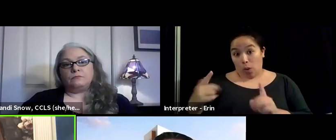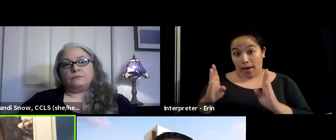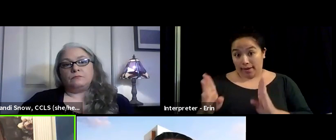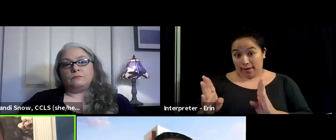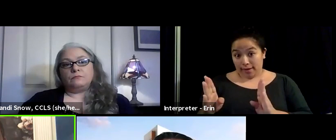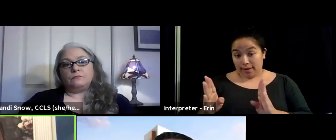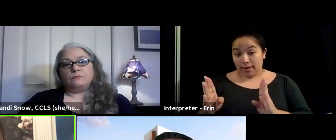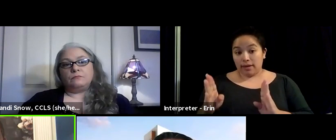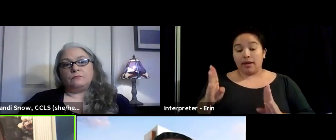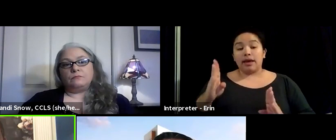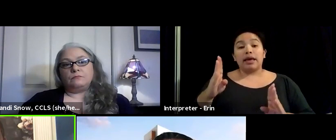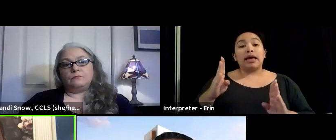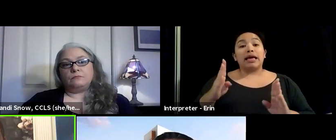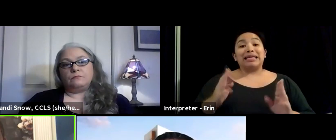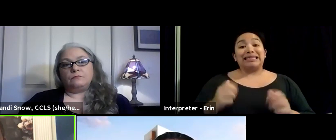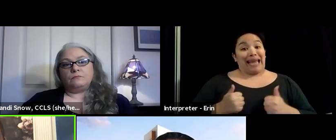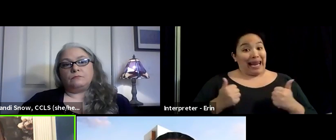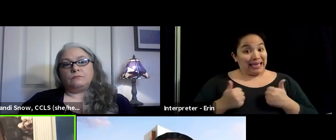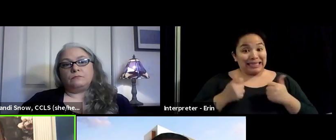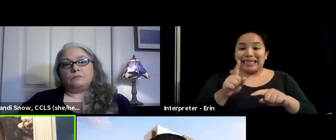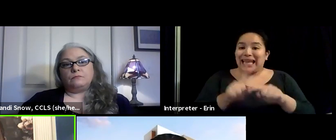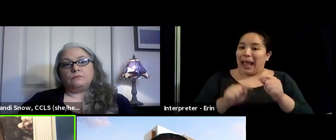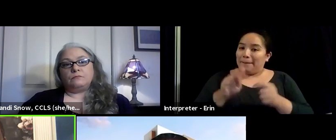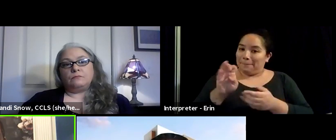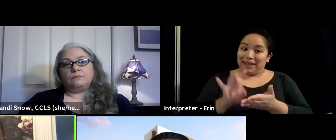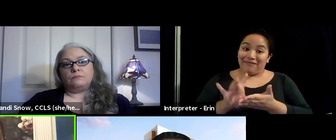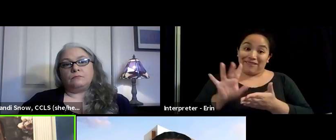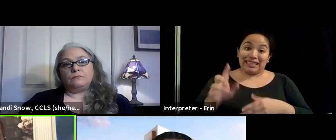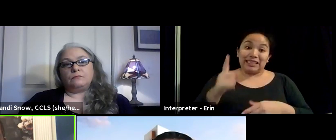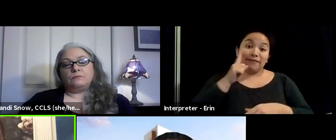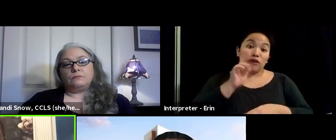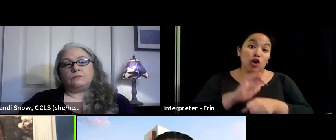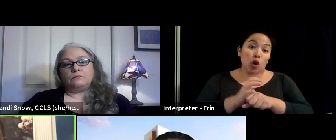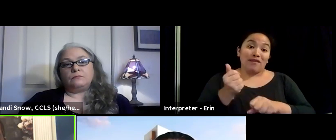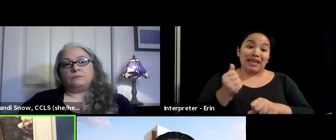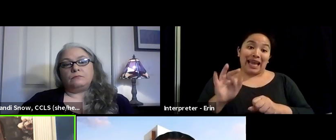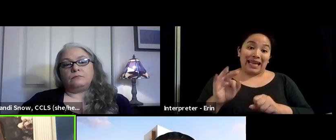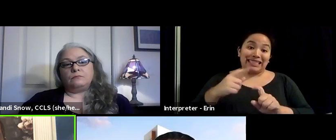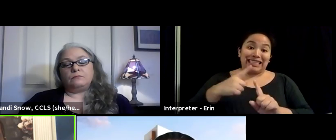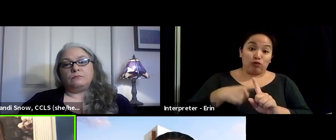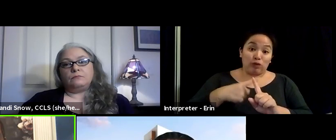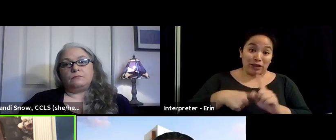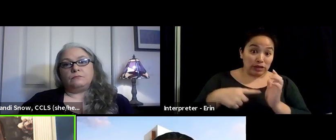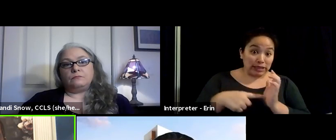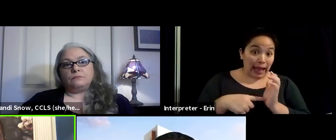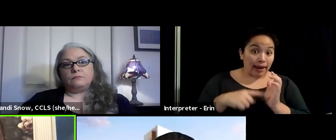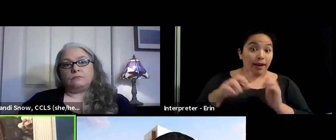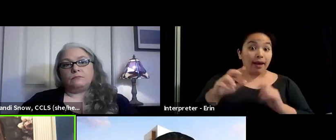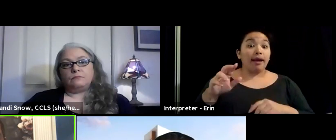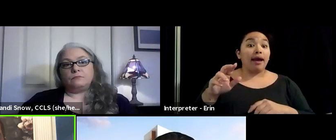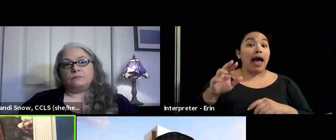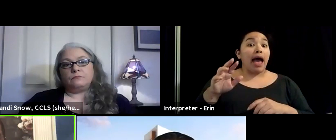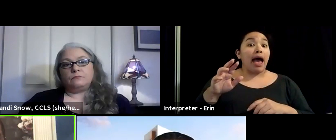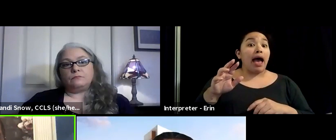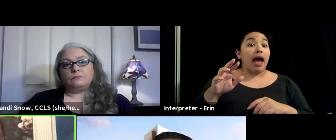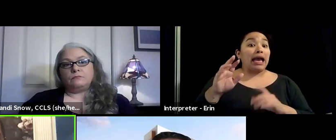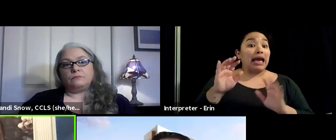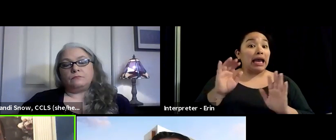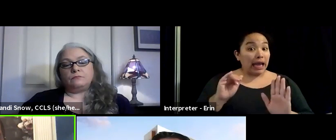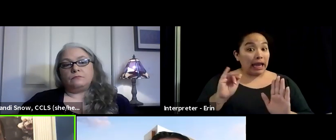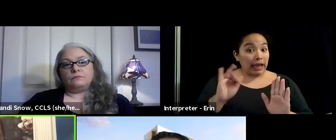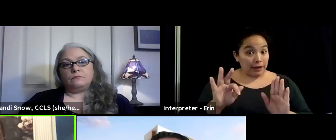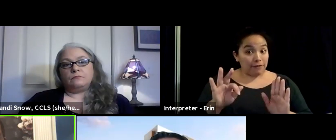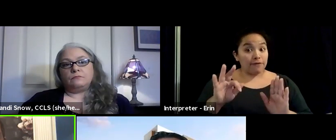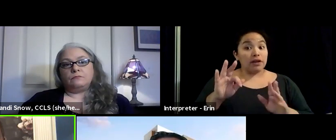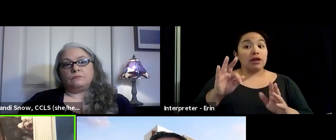2021, tenants can never be evicted for COVID-19 rental debt as long as the tenant pays 25%